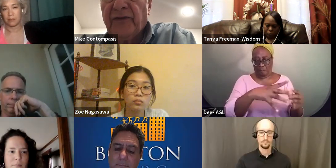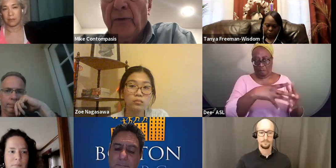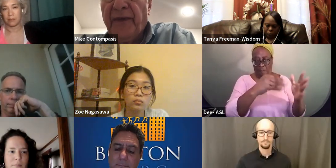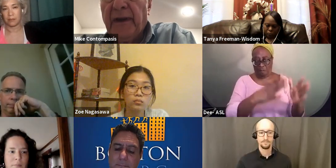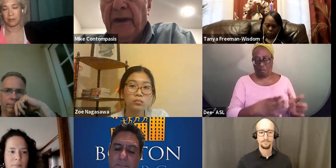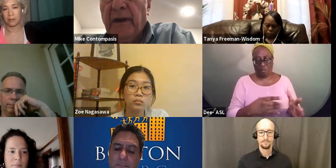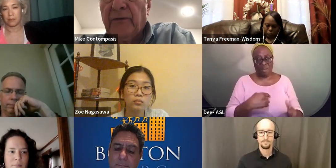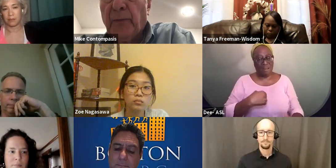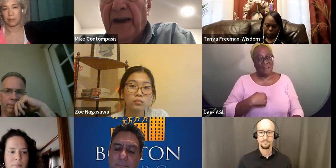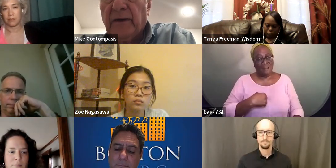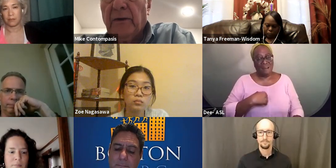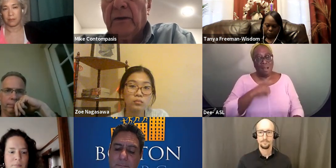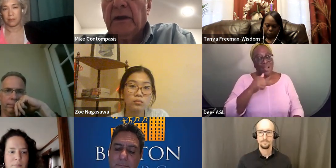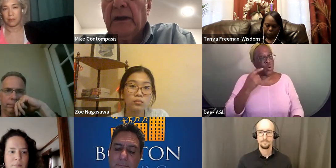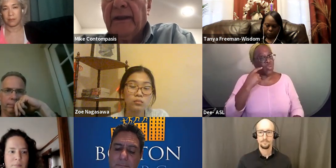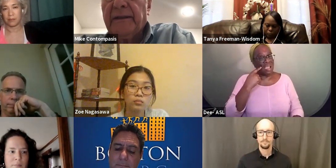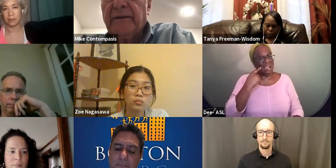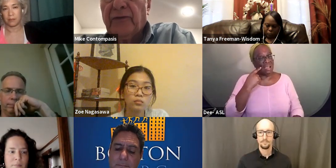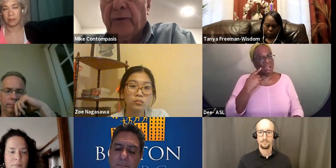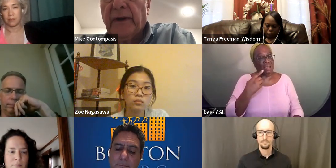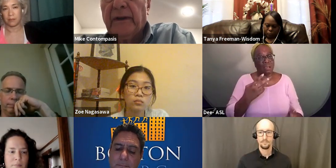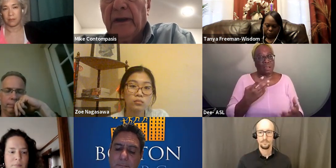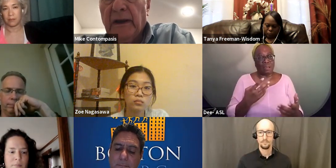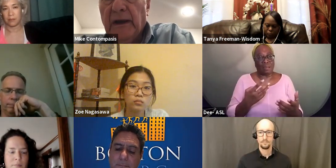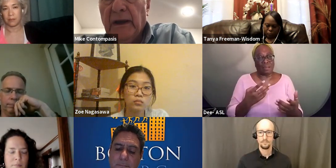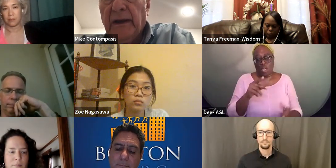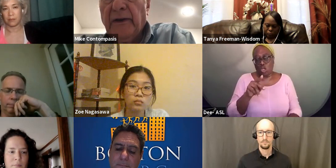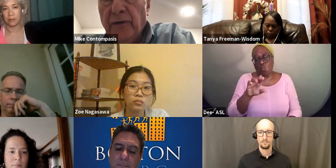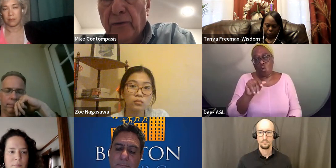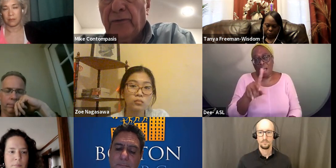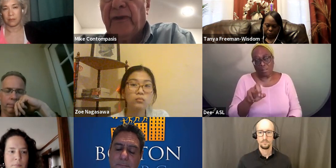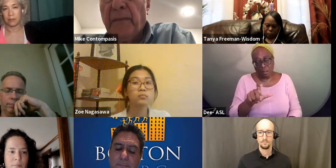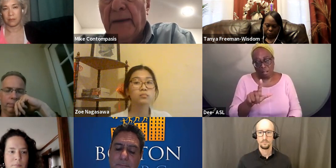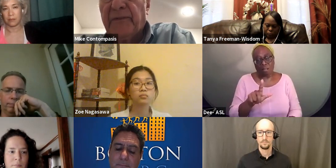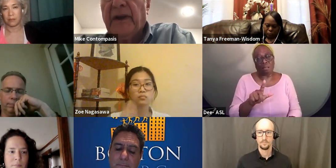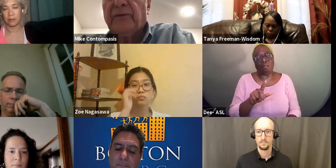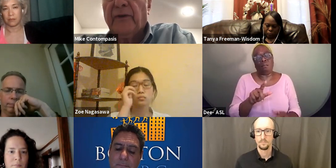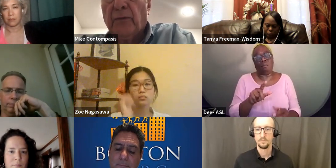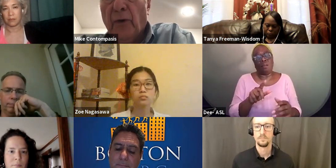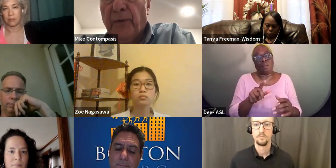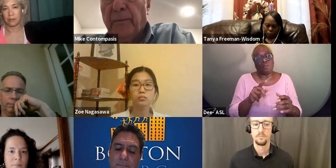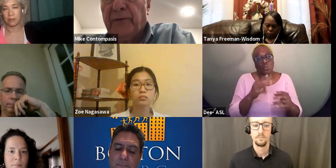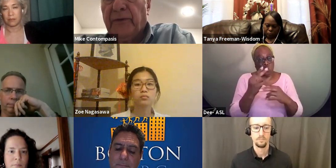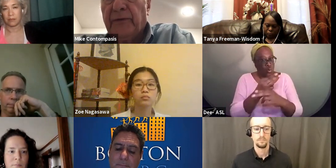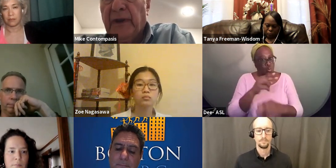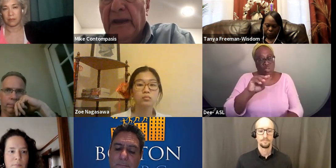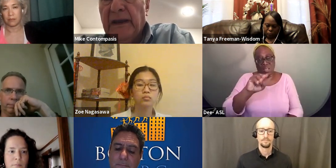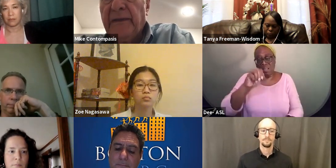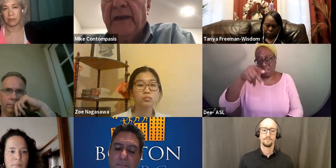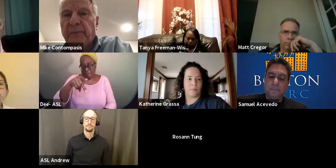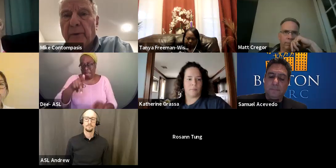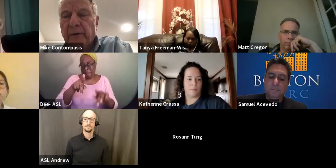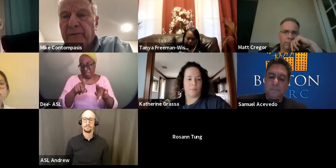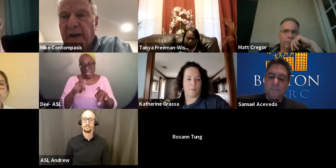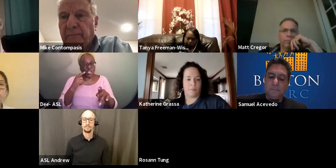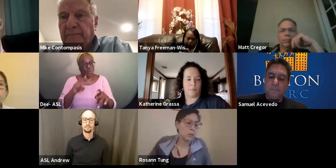I just don't think it's practical that the district can use the MAP test for growth purposes in